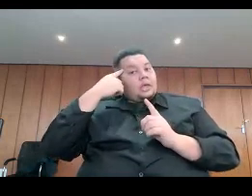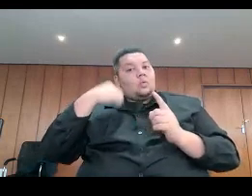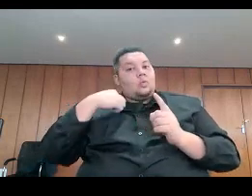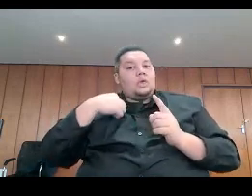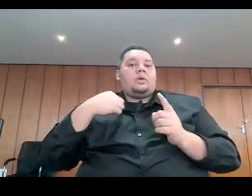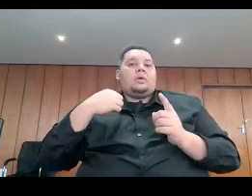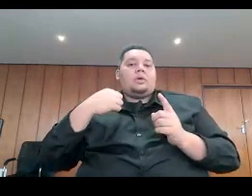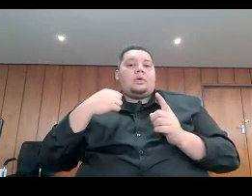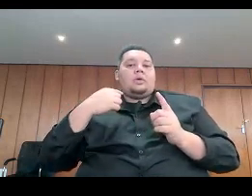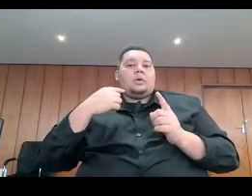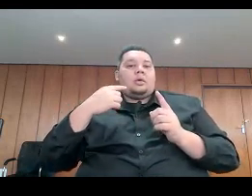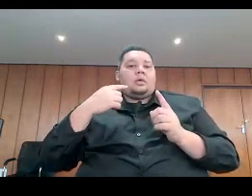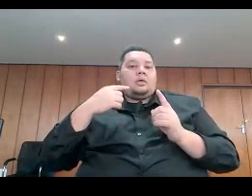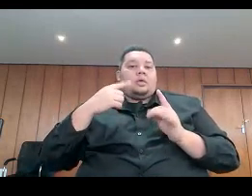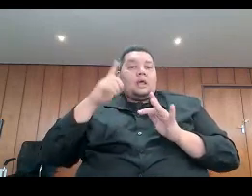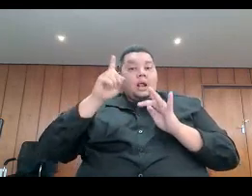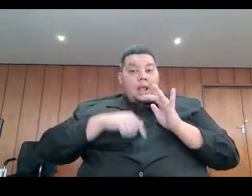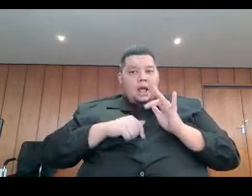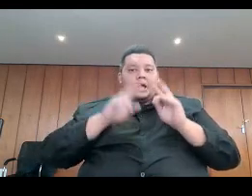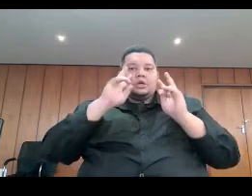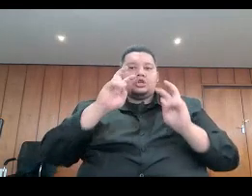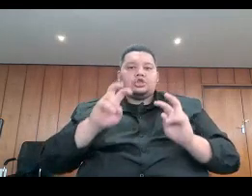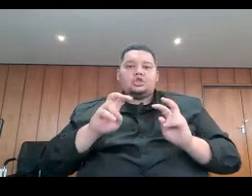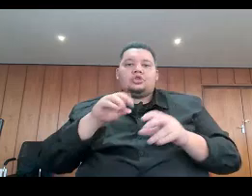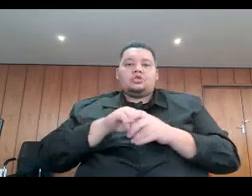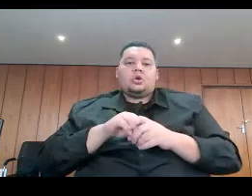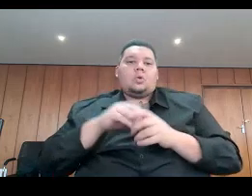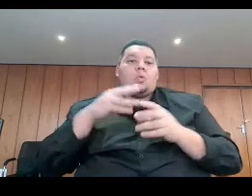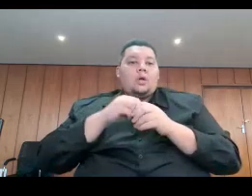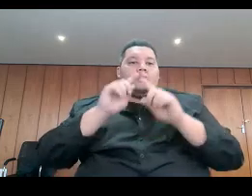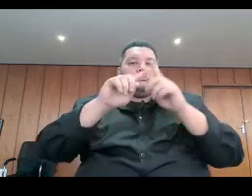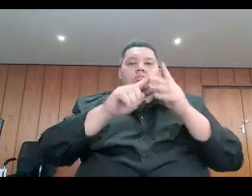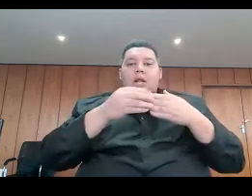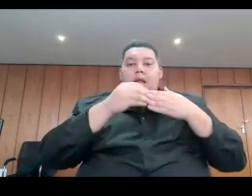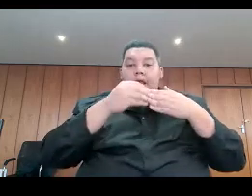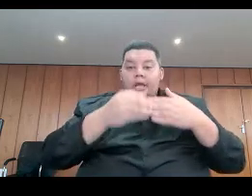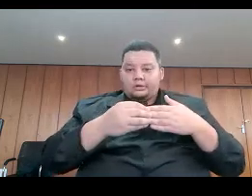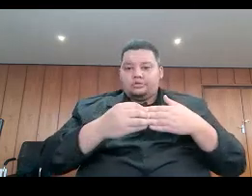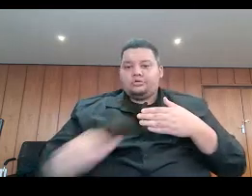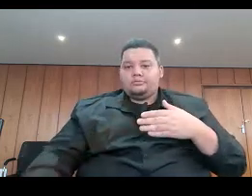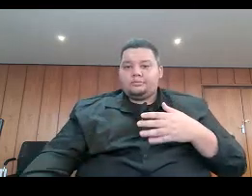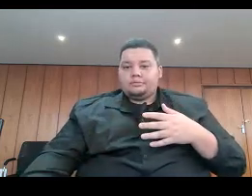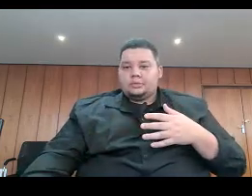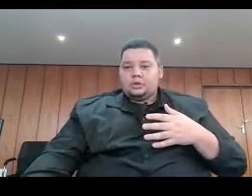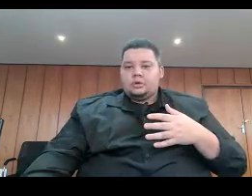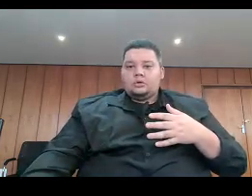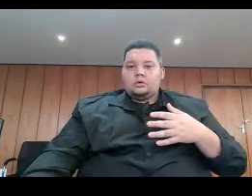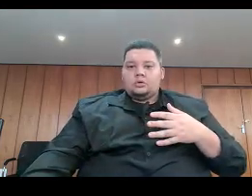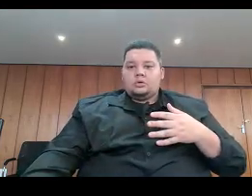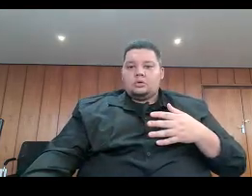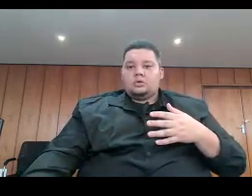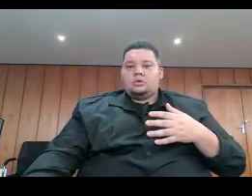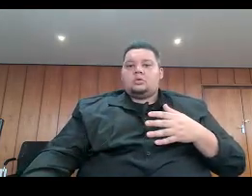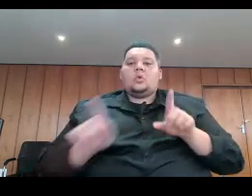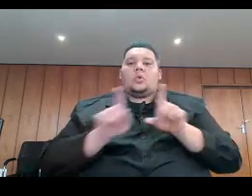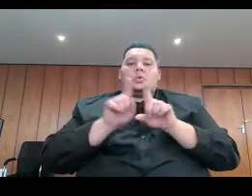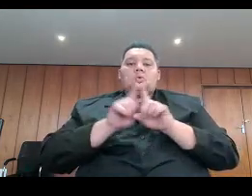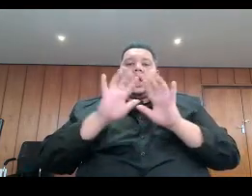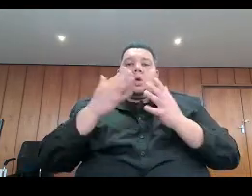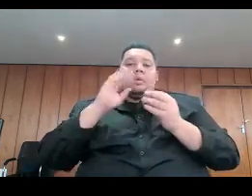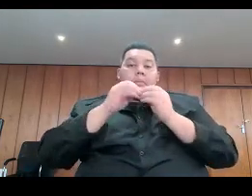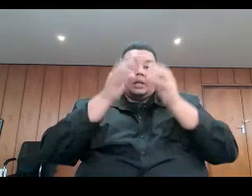we definitely lack research with leadership, and how they make decisions. But that